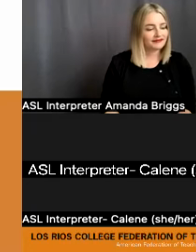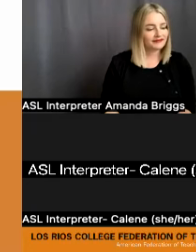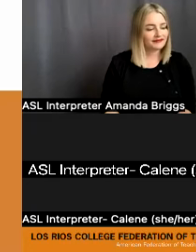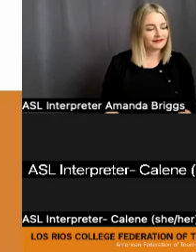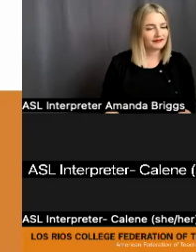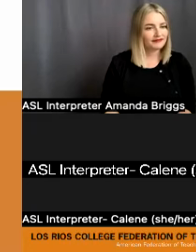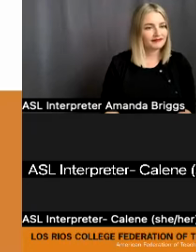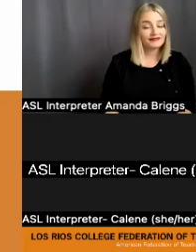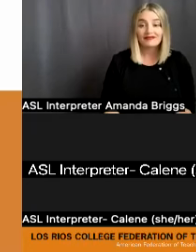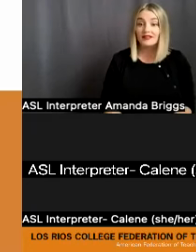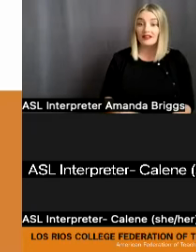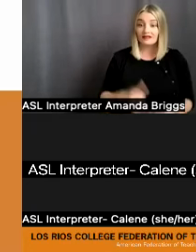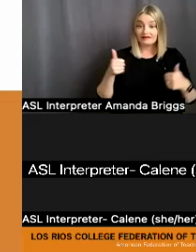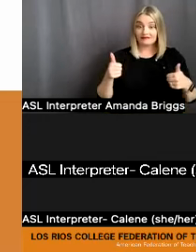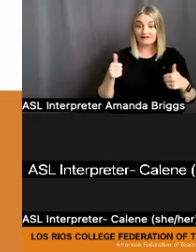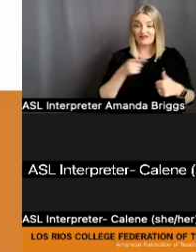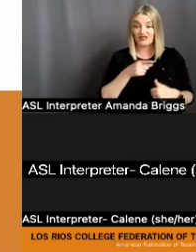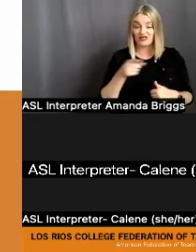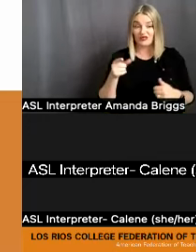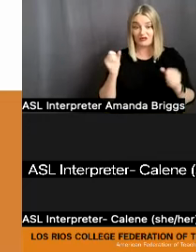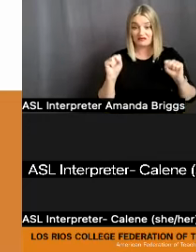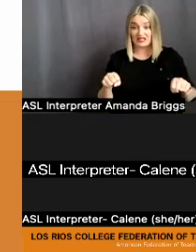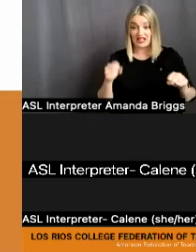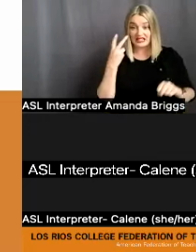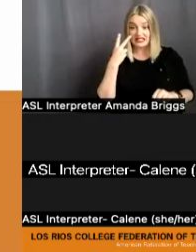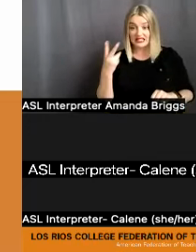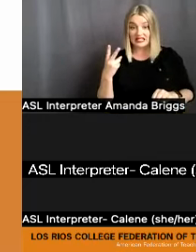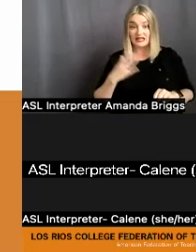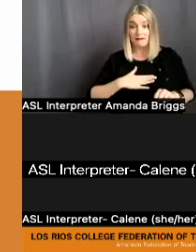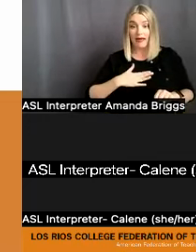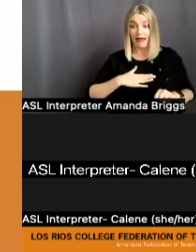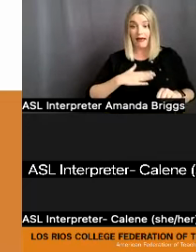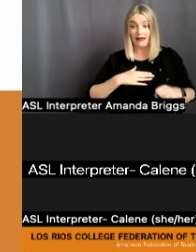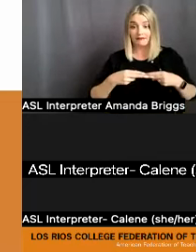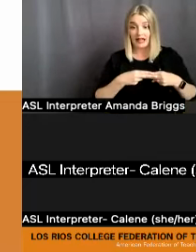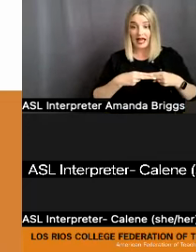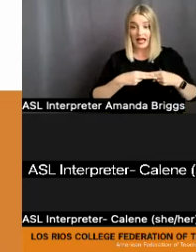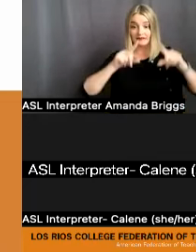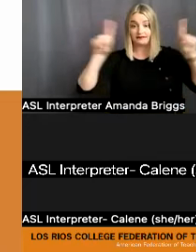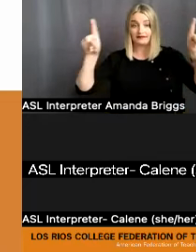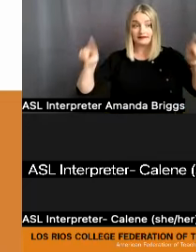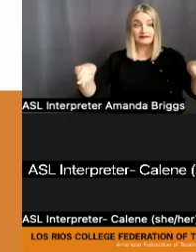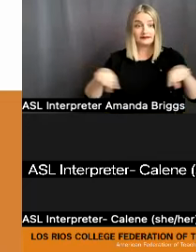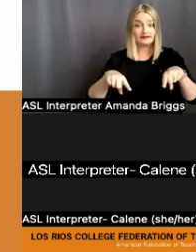Is everyone seeing my main screen? Yes, Okay, I great. do.